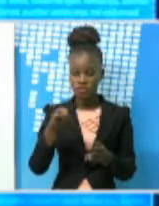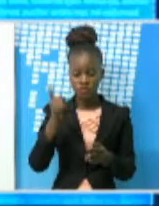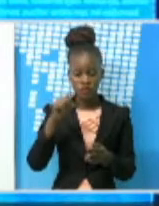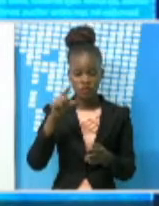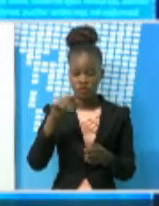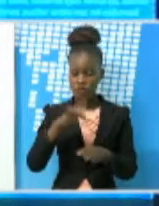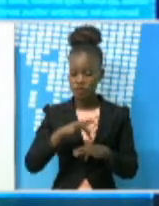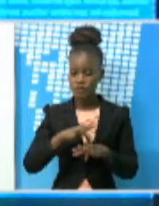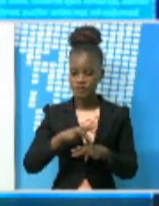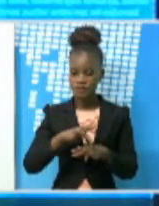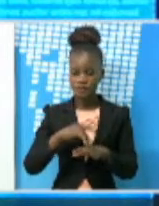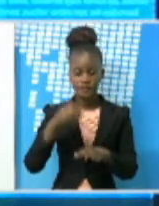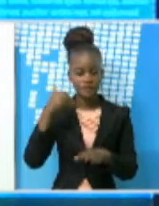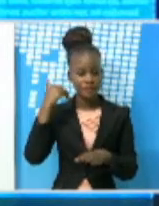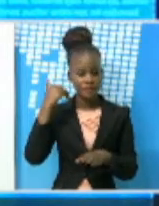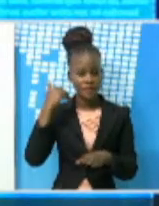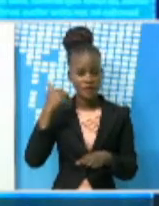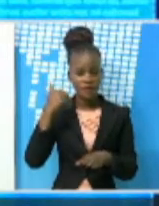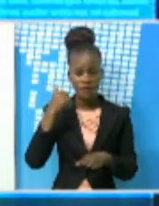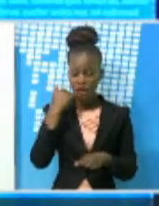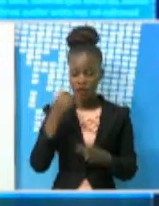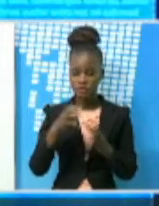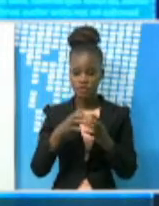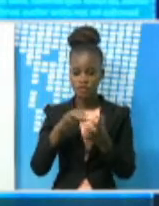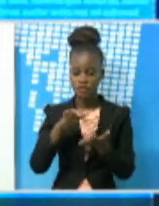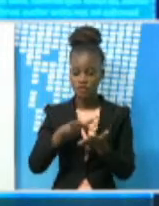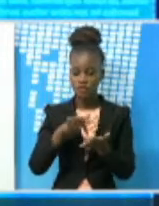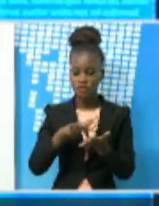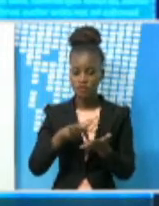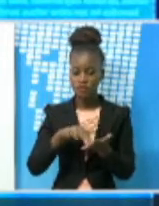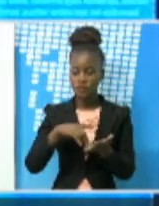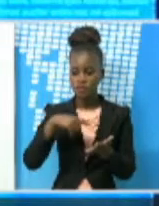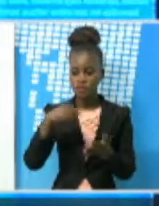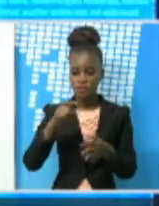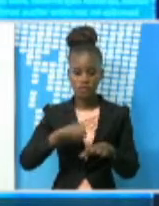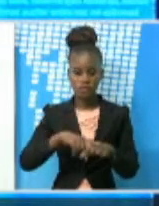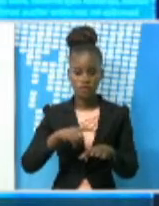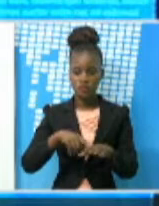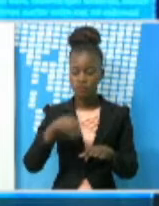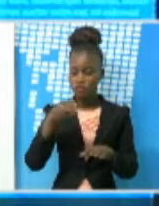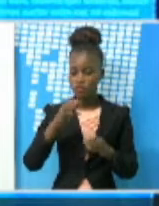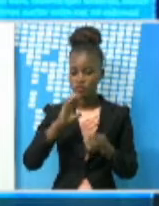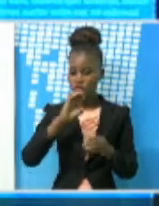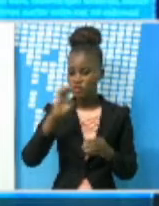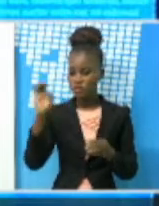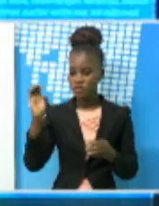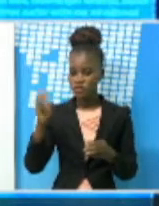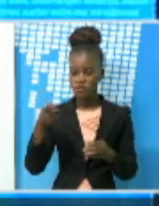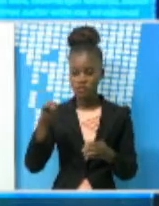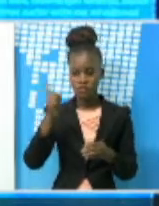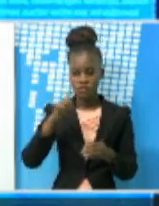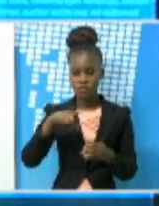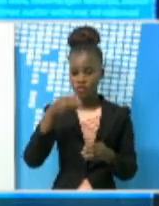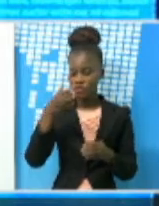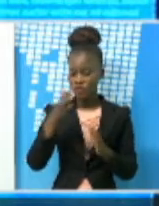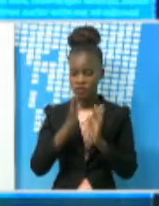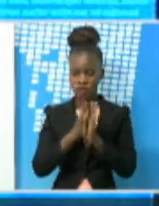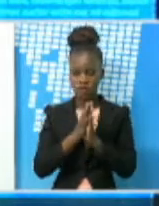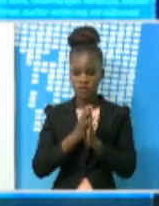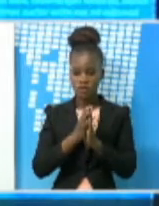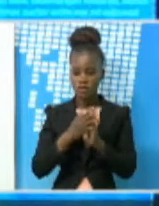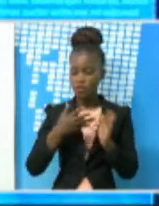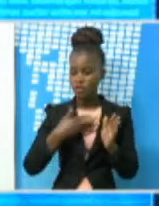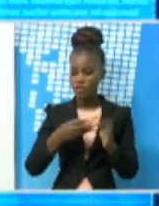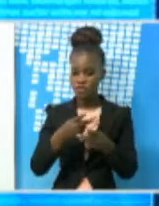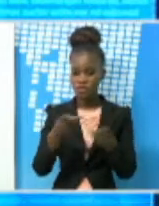Uganda Telecommunications Corporation Limited, which they claim are costing the country in terms of expected revenue. This had taken place